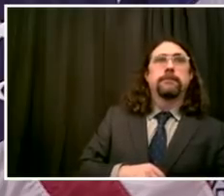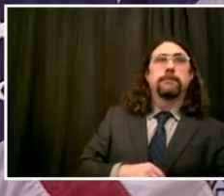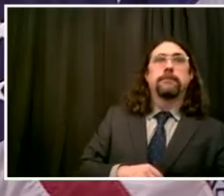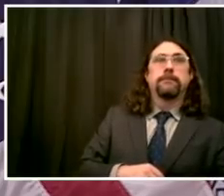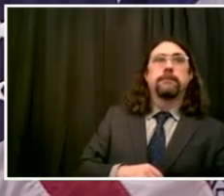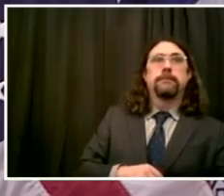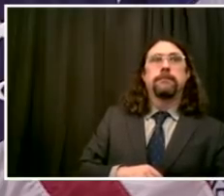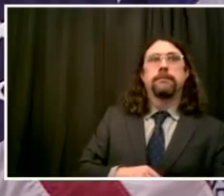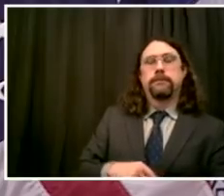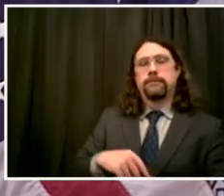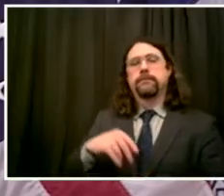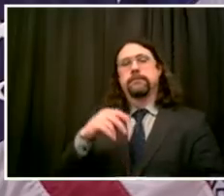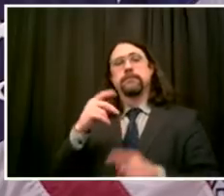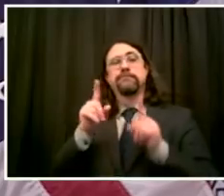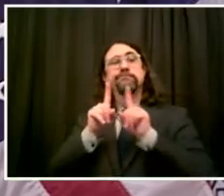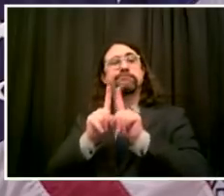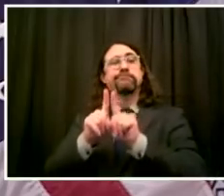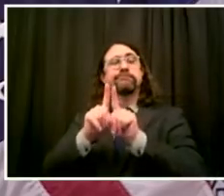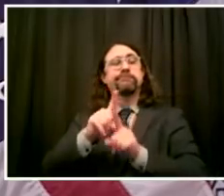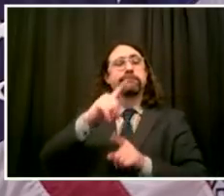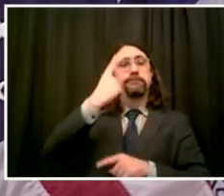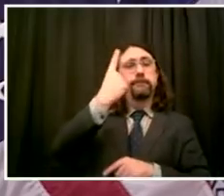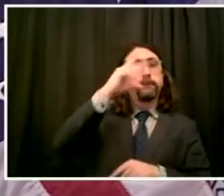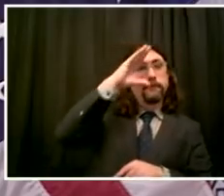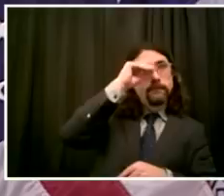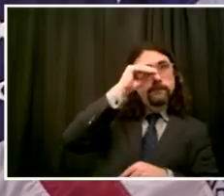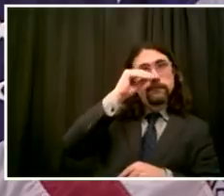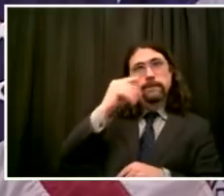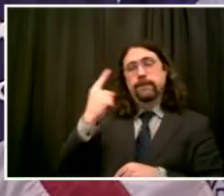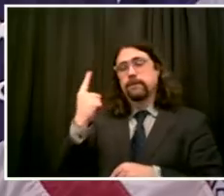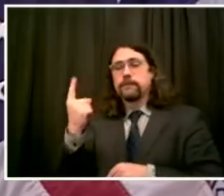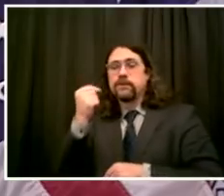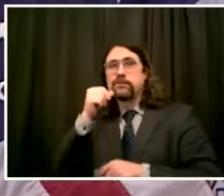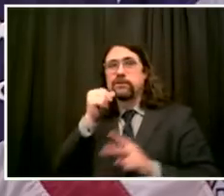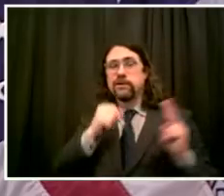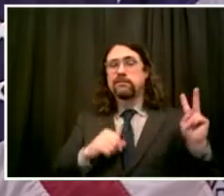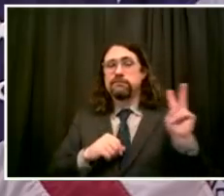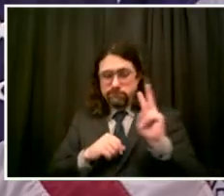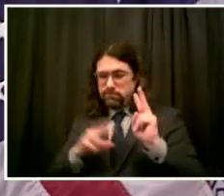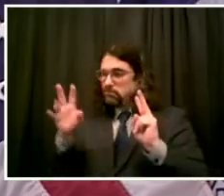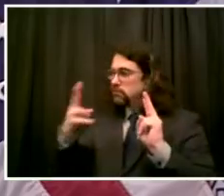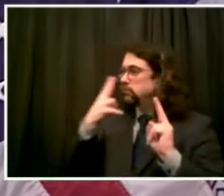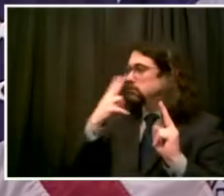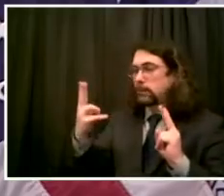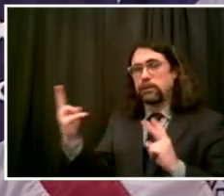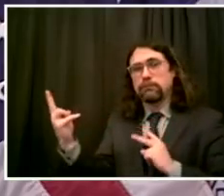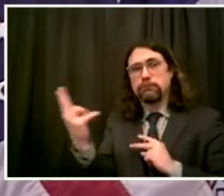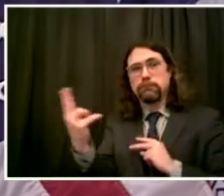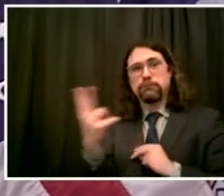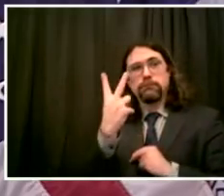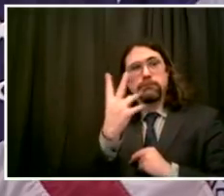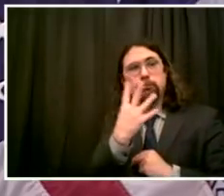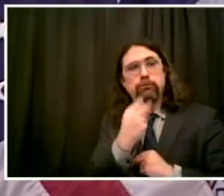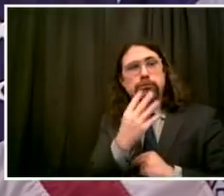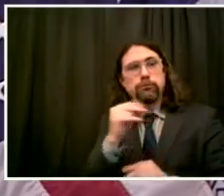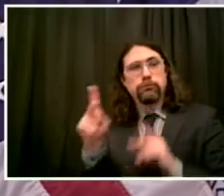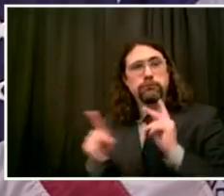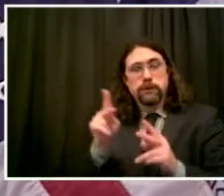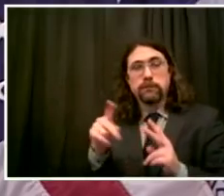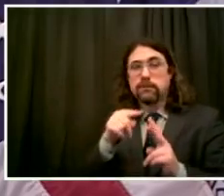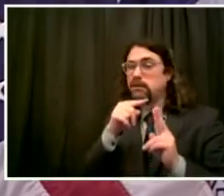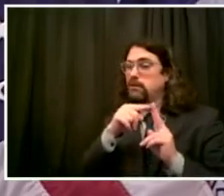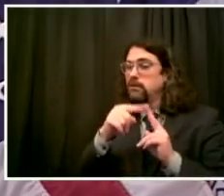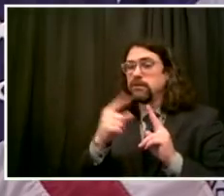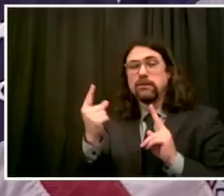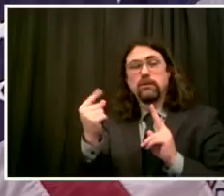something that expresses hate, but also creates danger. And that's unacceptable, and we're not going to